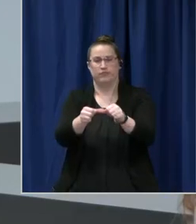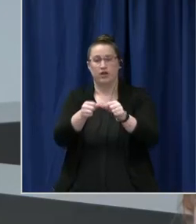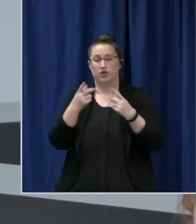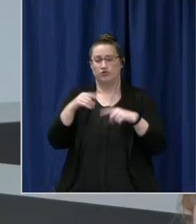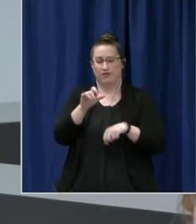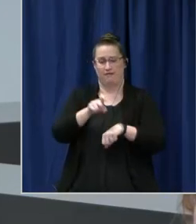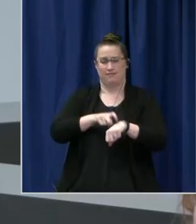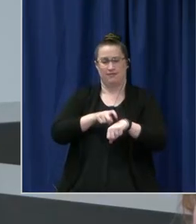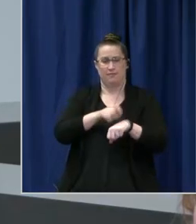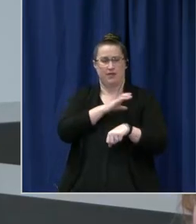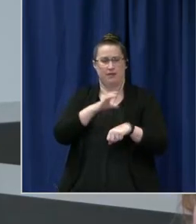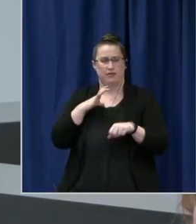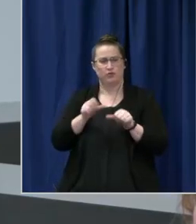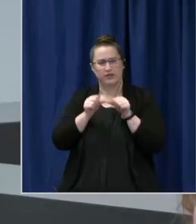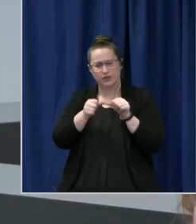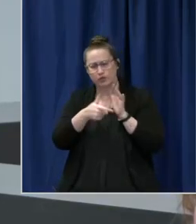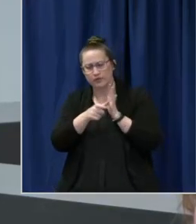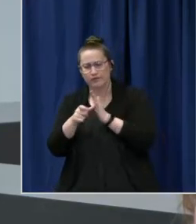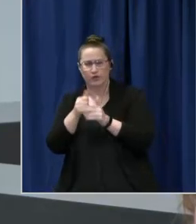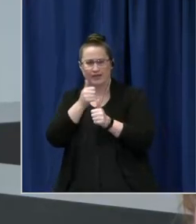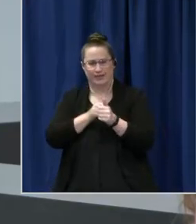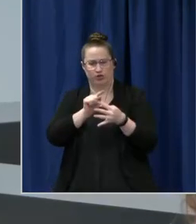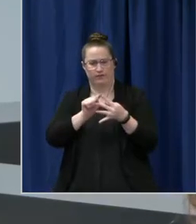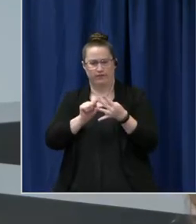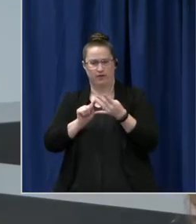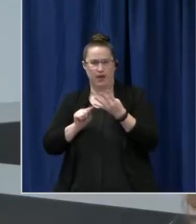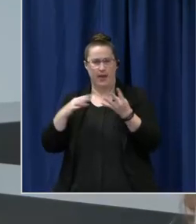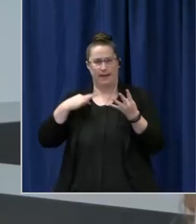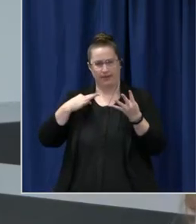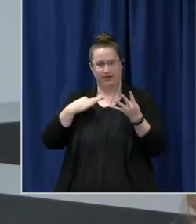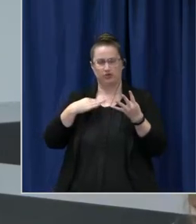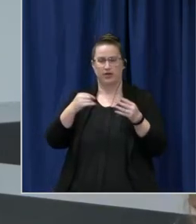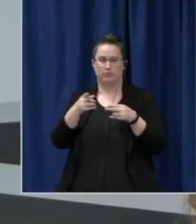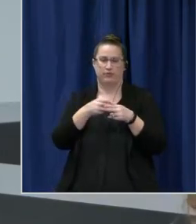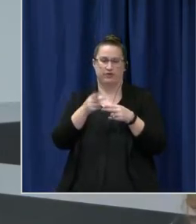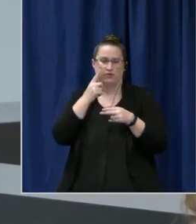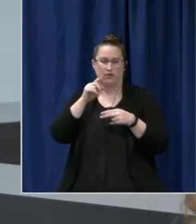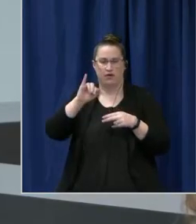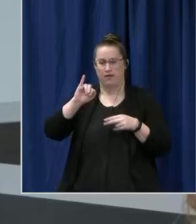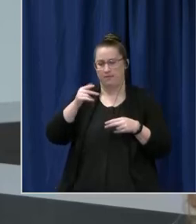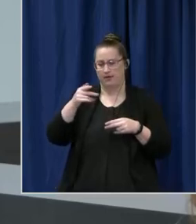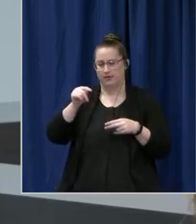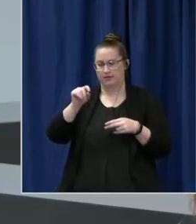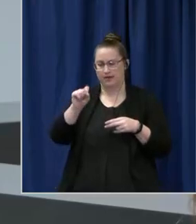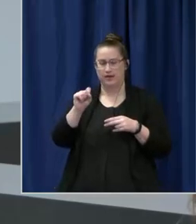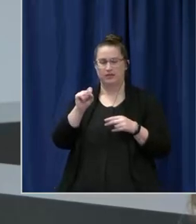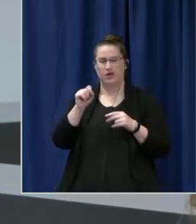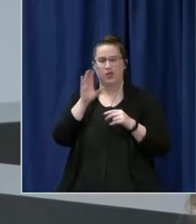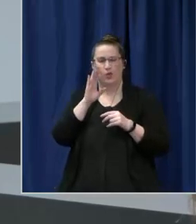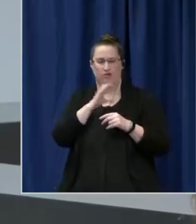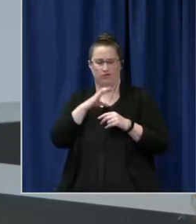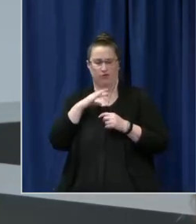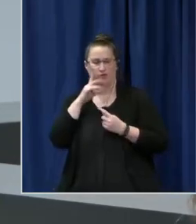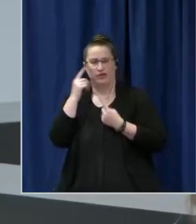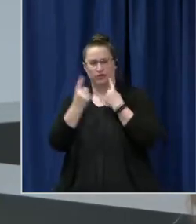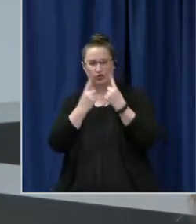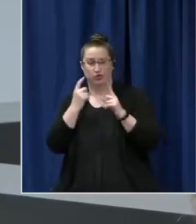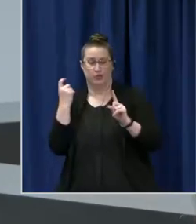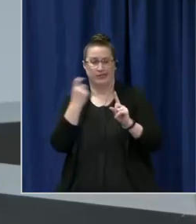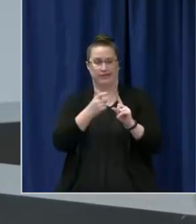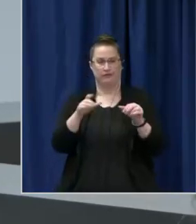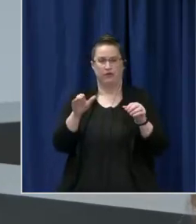commission will continue to review each provider's application and the provision of IPCTS as it considers whether to grant full